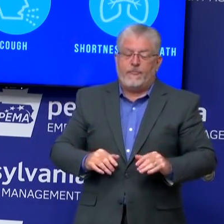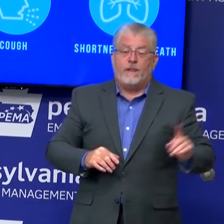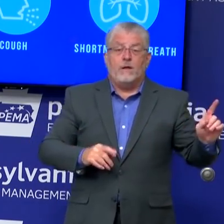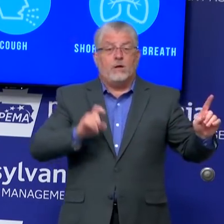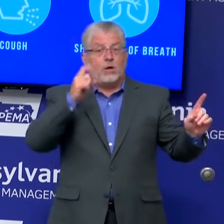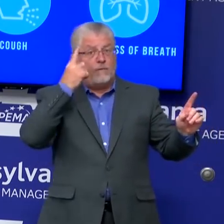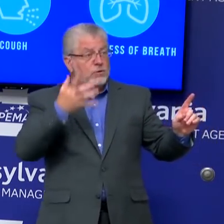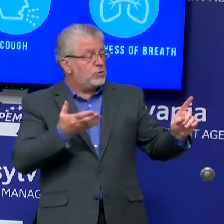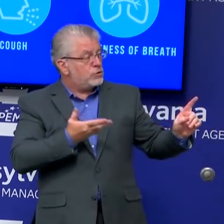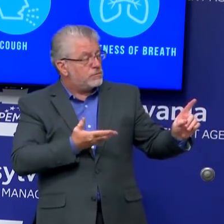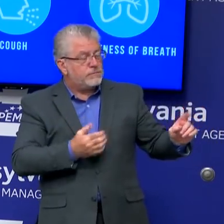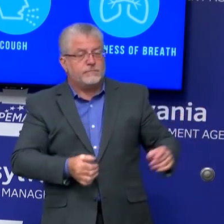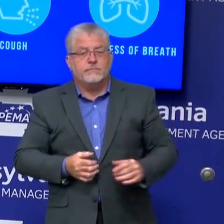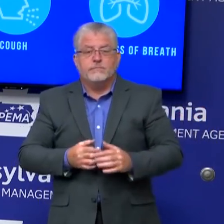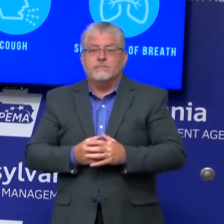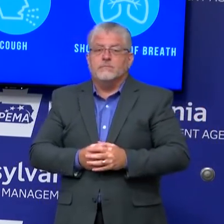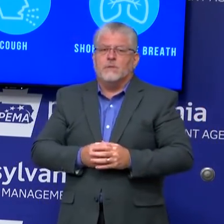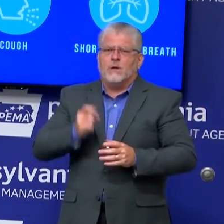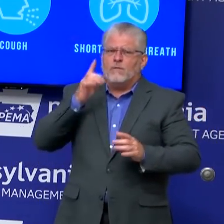I couldn't agree more.